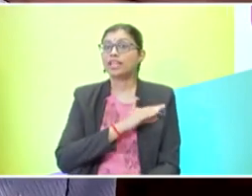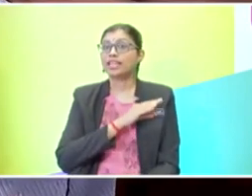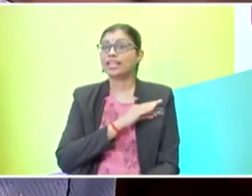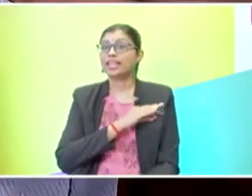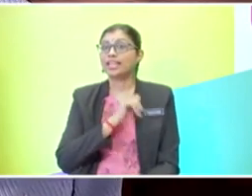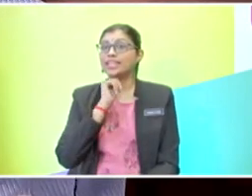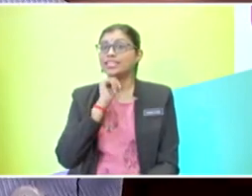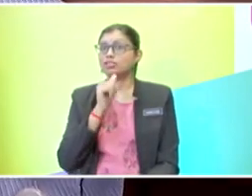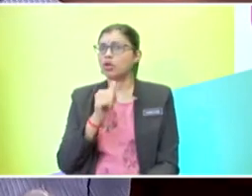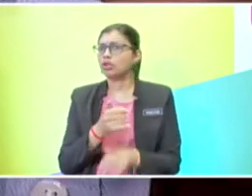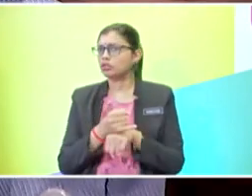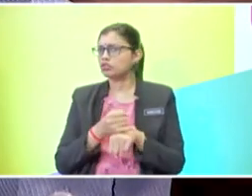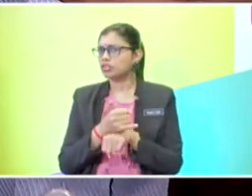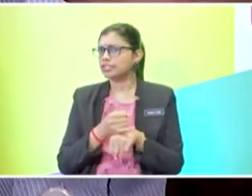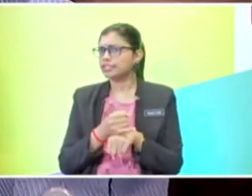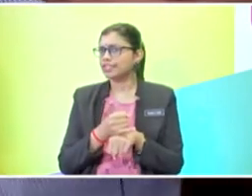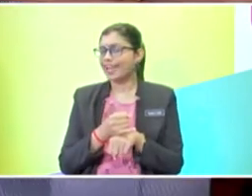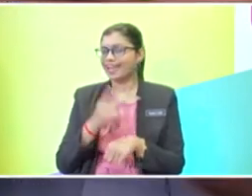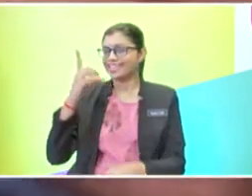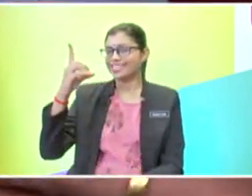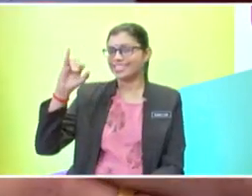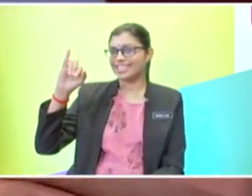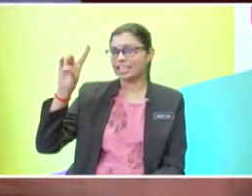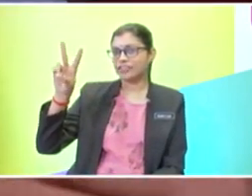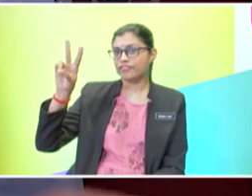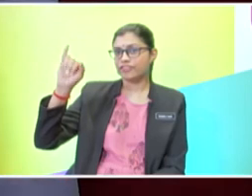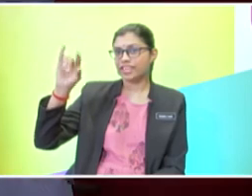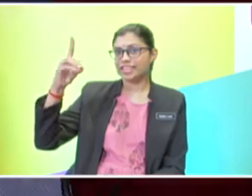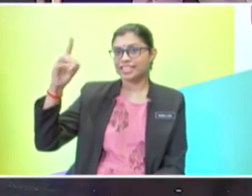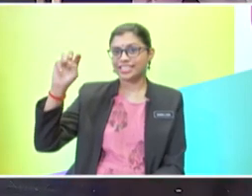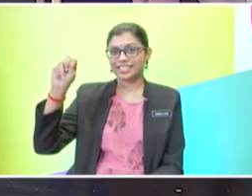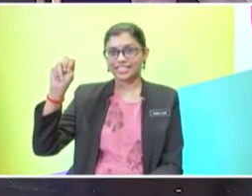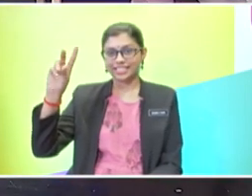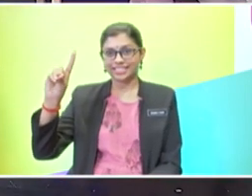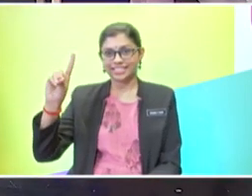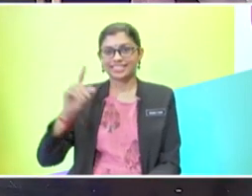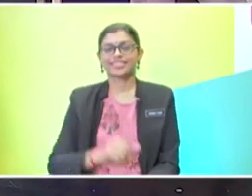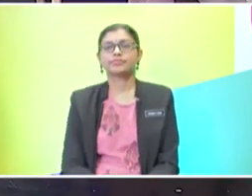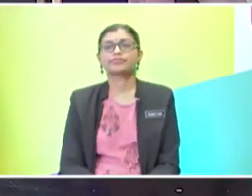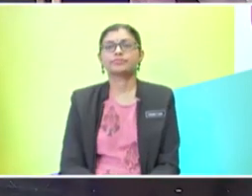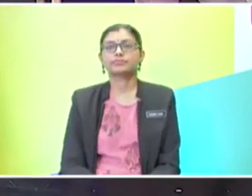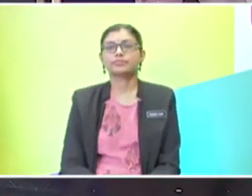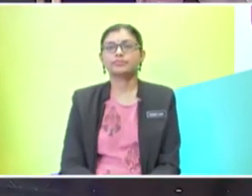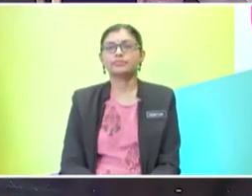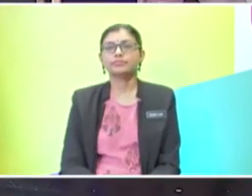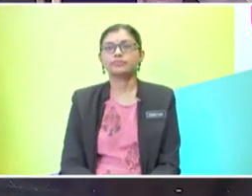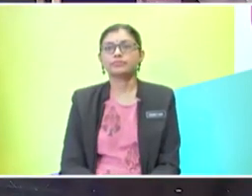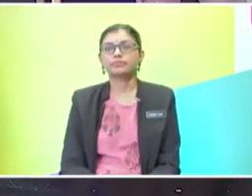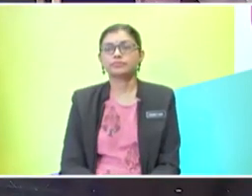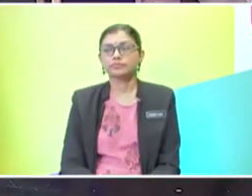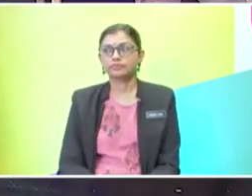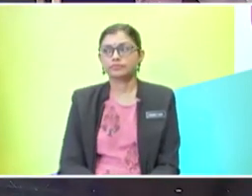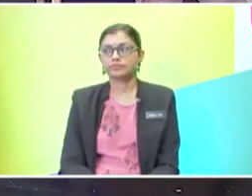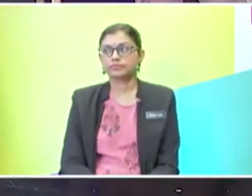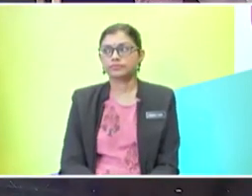interest. This is dividend. Yes, you're right. Dividend is over here. Okay, so far so good. Okay,